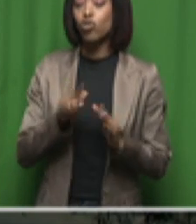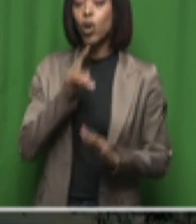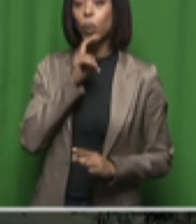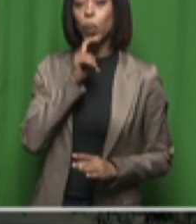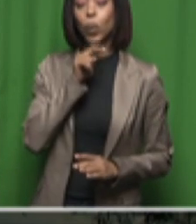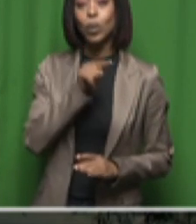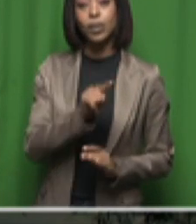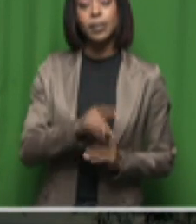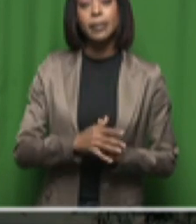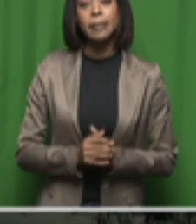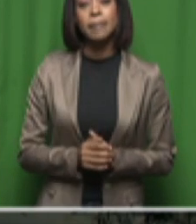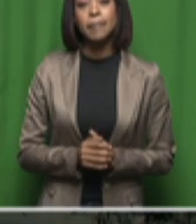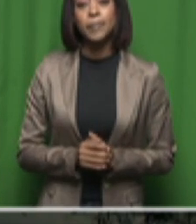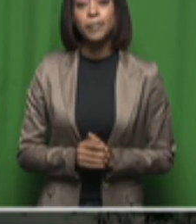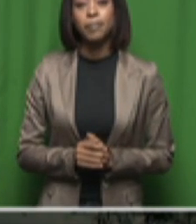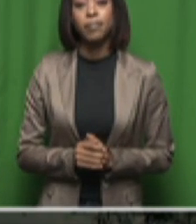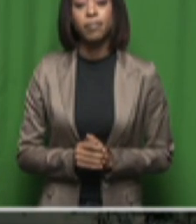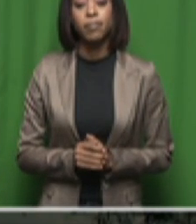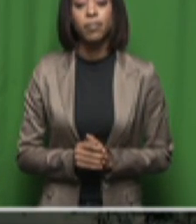it?